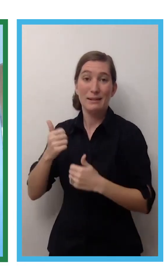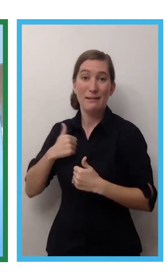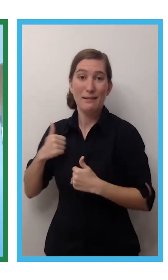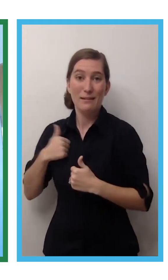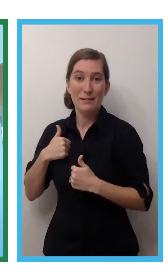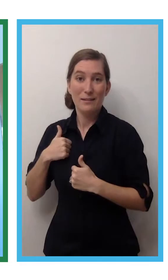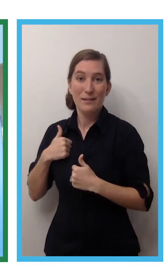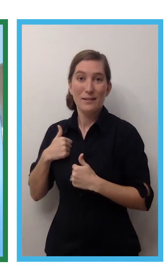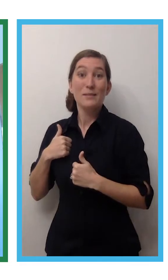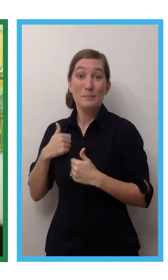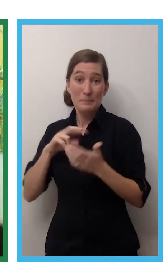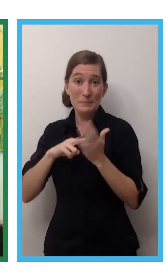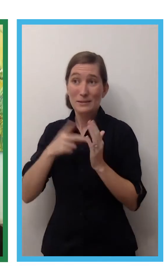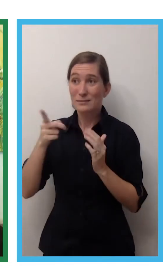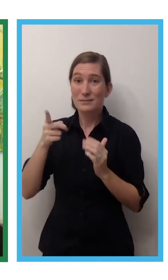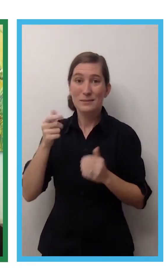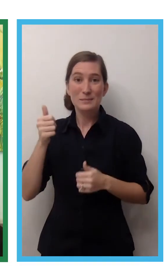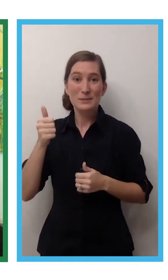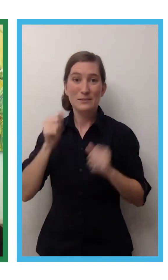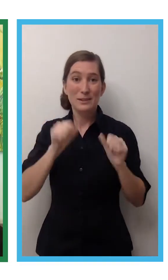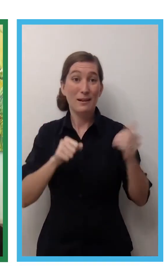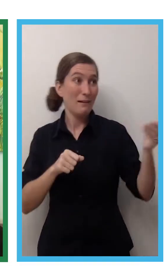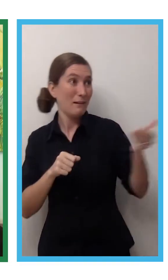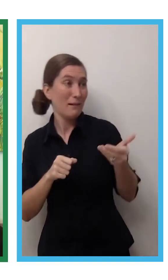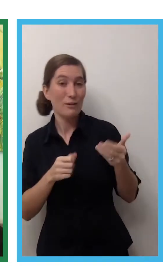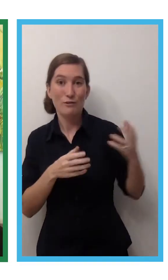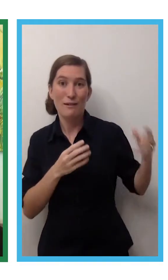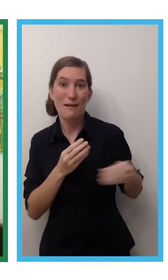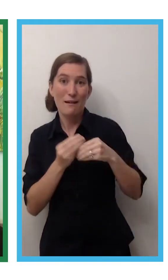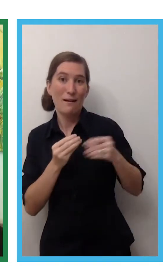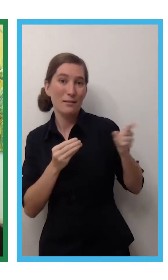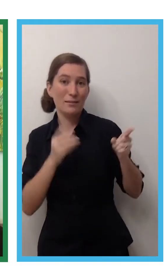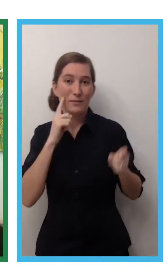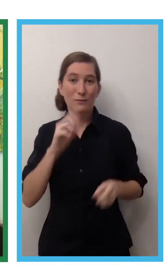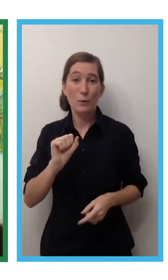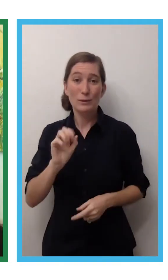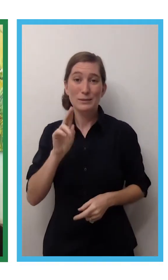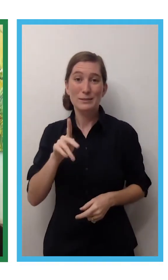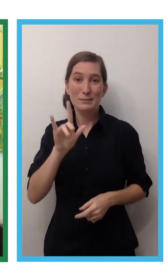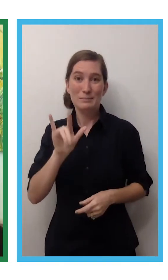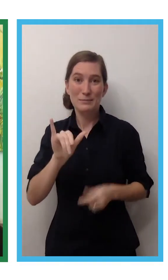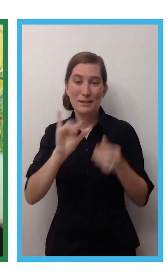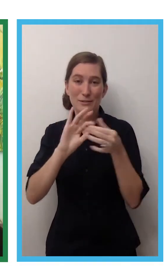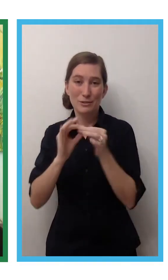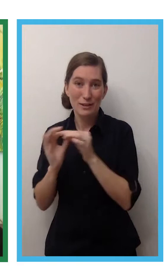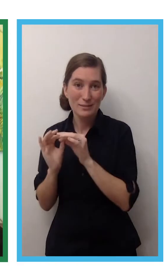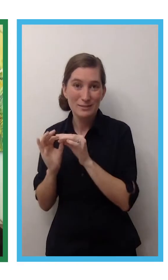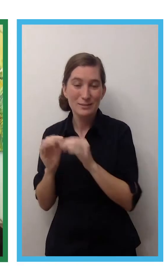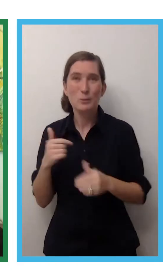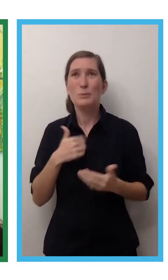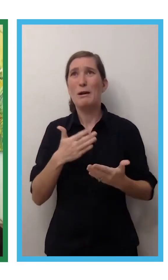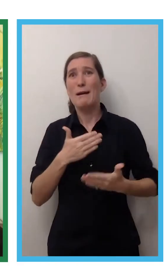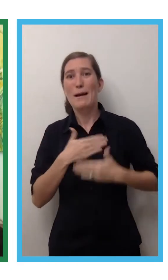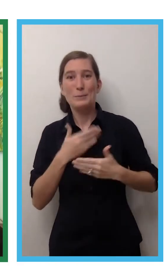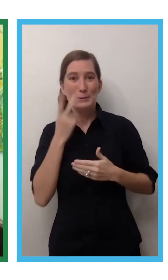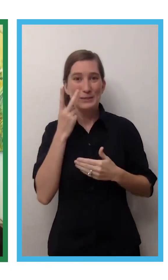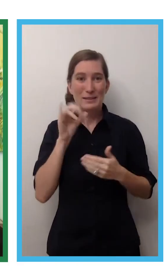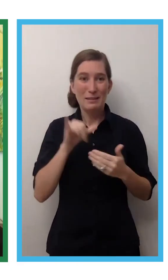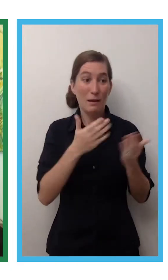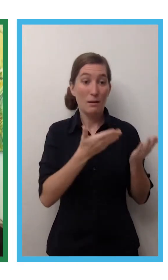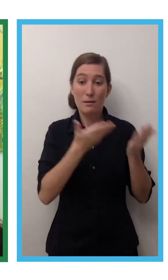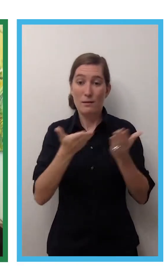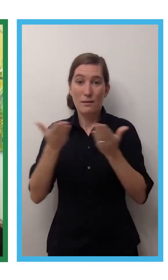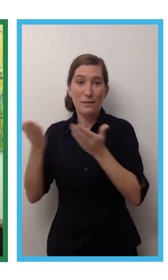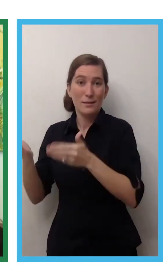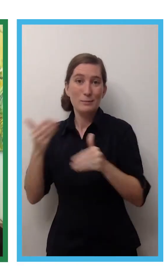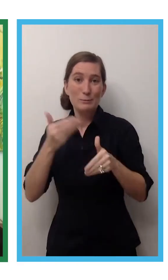supply chain. So it's actually very cool work that we do, and I'm always so happy to find new suppliers that our corporate members would like to work with. And